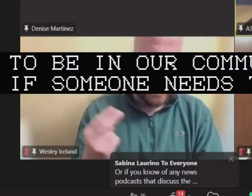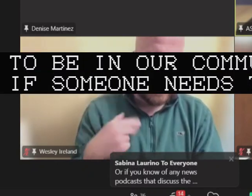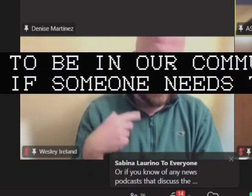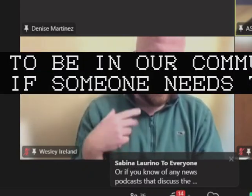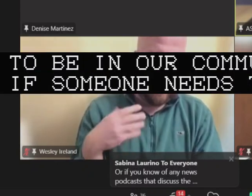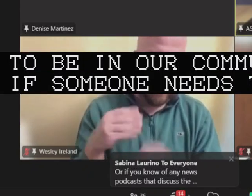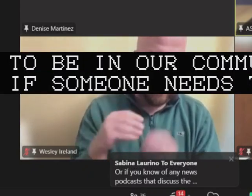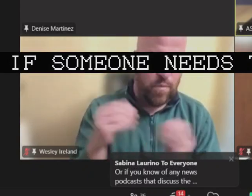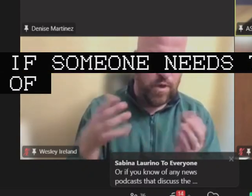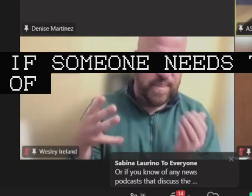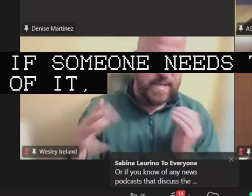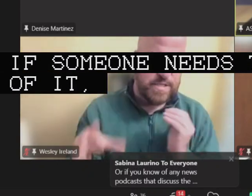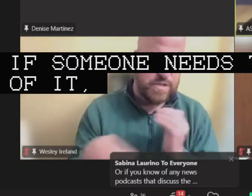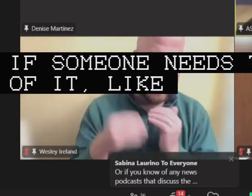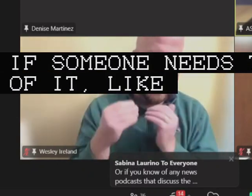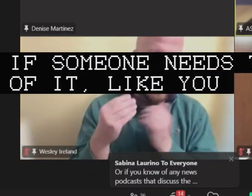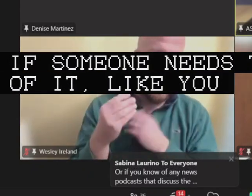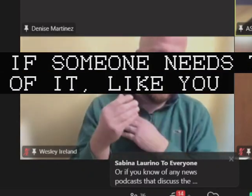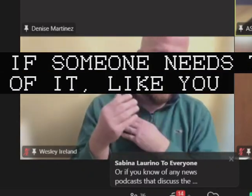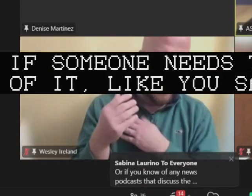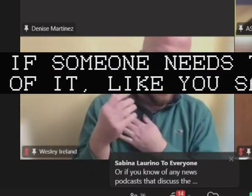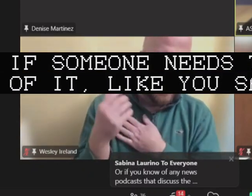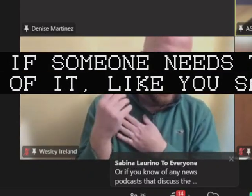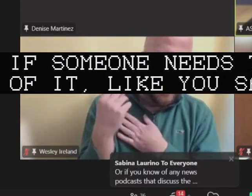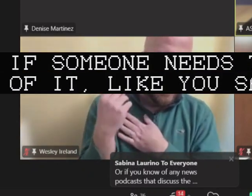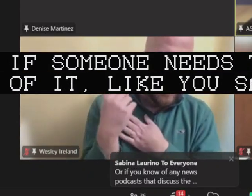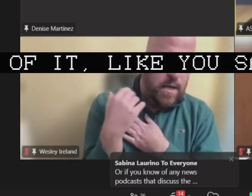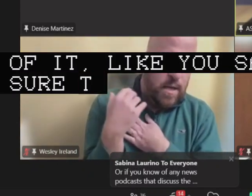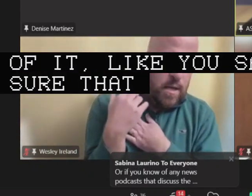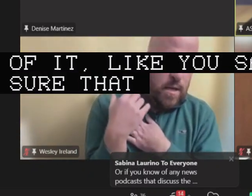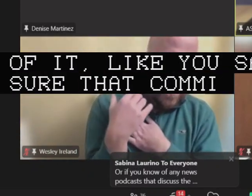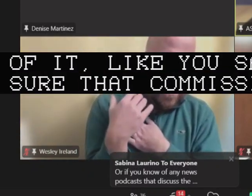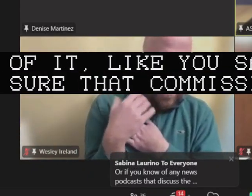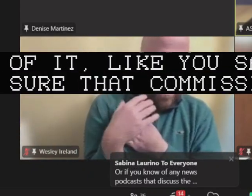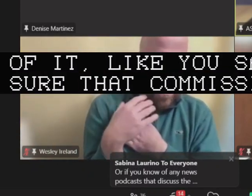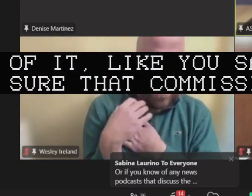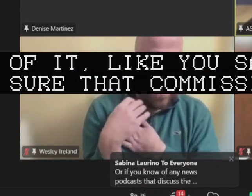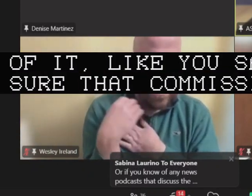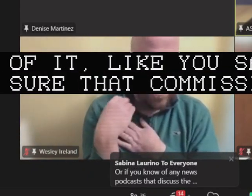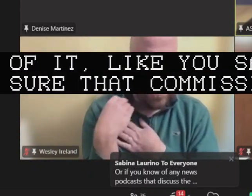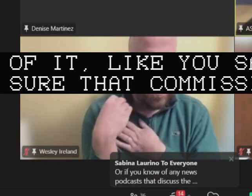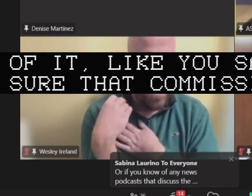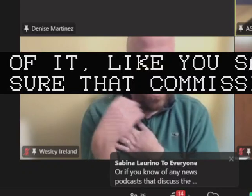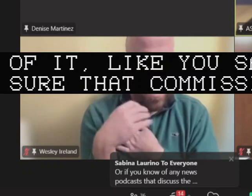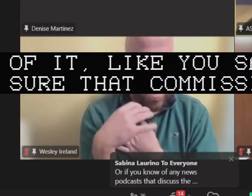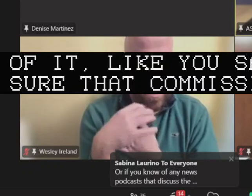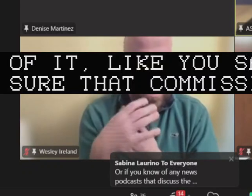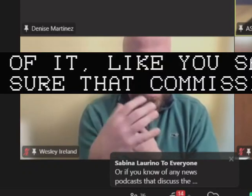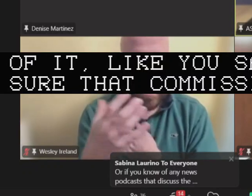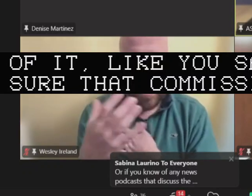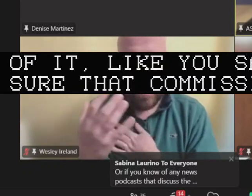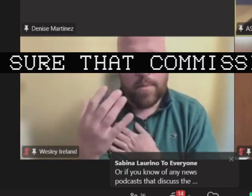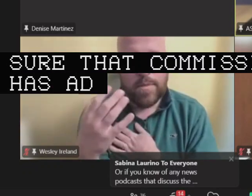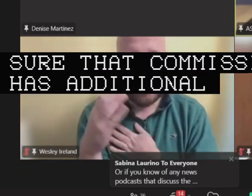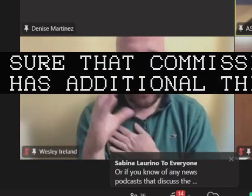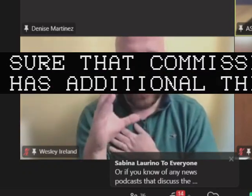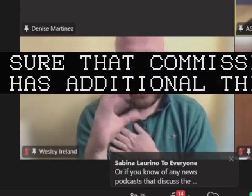sure that Commissioner McCosh has additional things to add to this list.